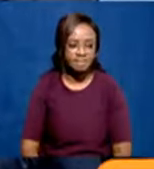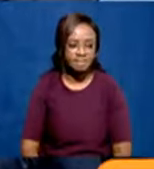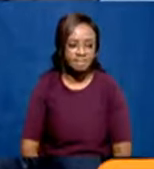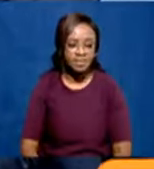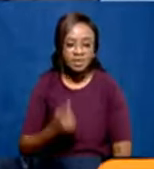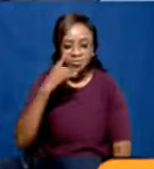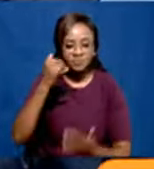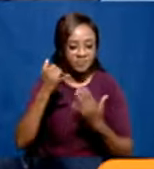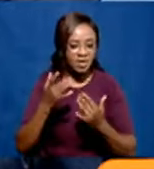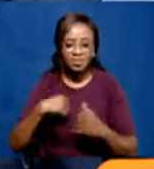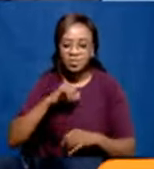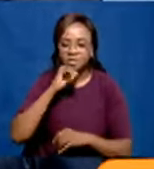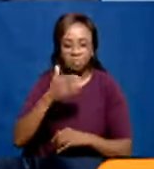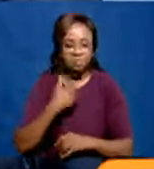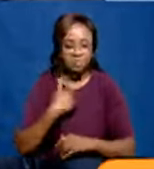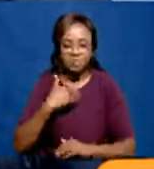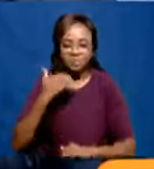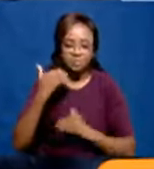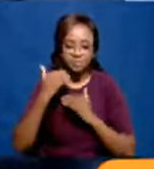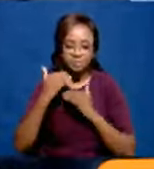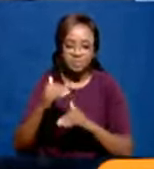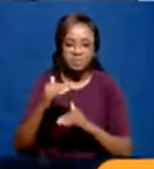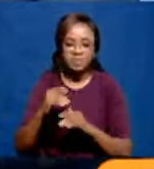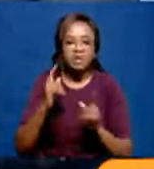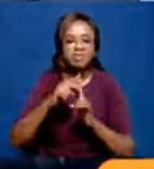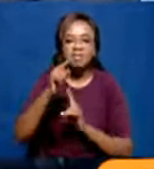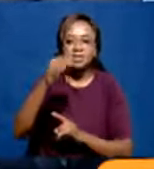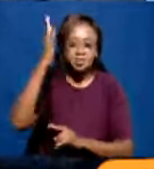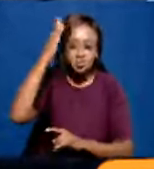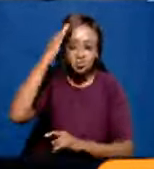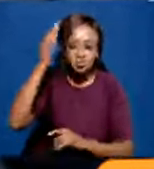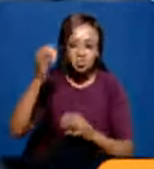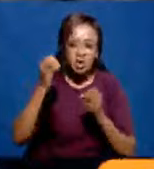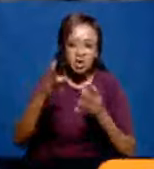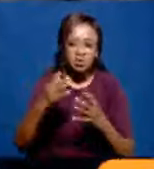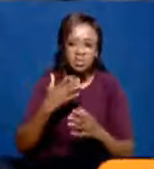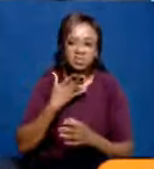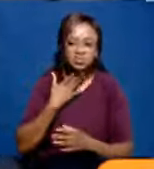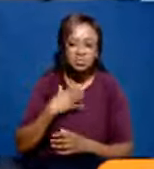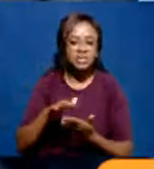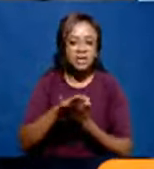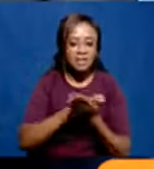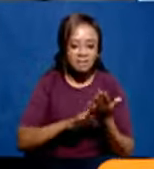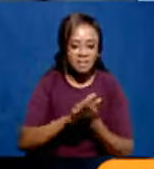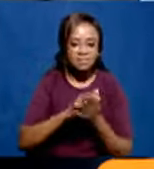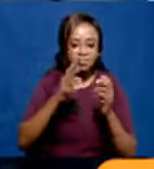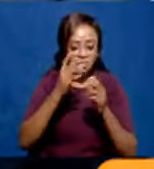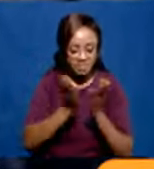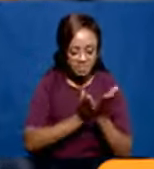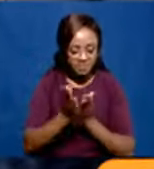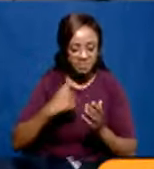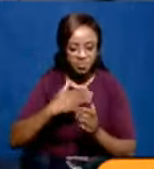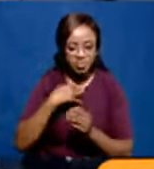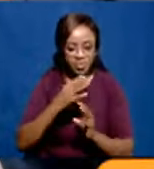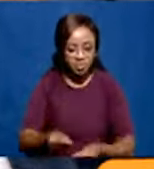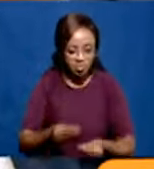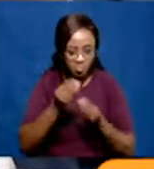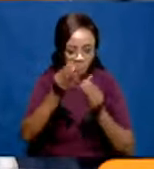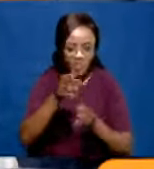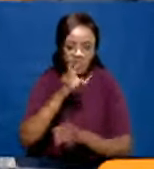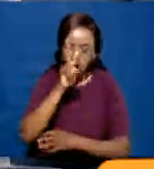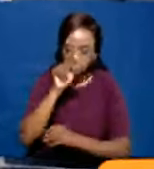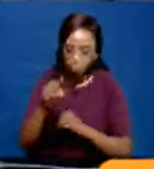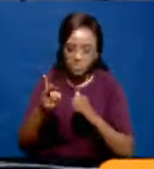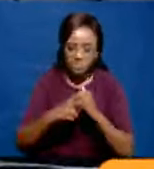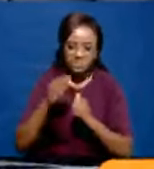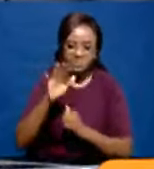point, you still don't have the So you don't have the tariffs, yes, but you know the money which needs to be collected, 2.75%. Based on the services that we want to provide, that is how the 2.75 was